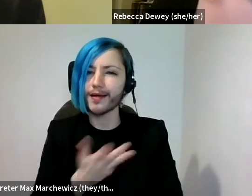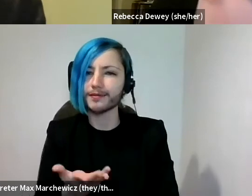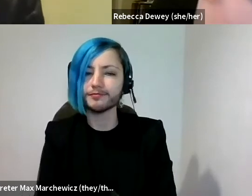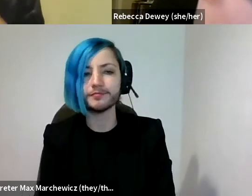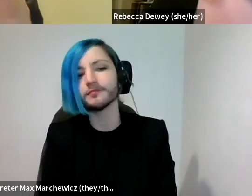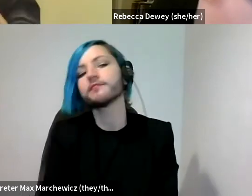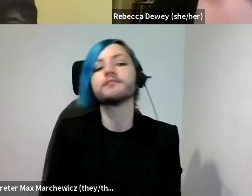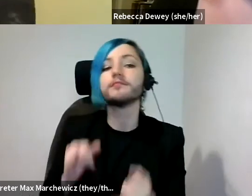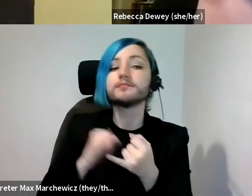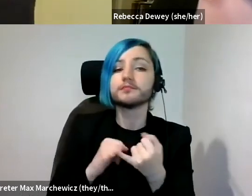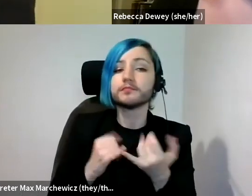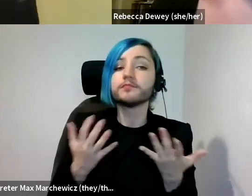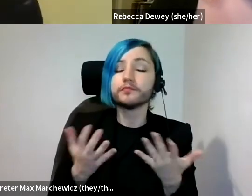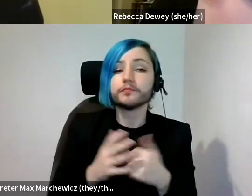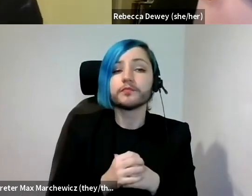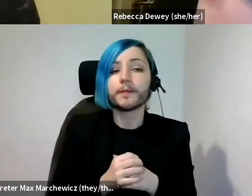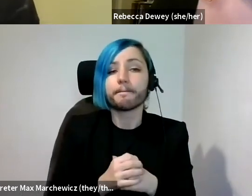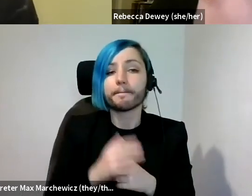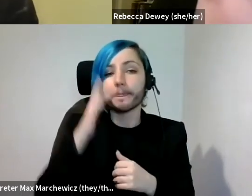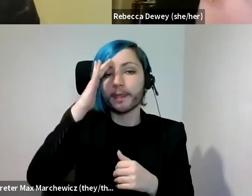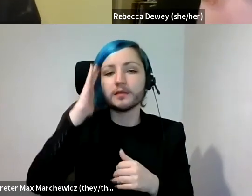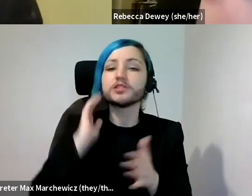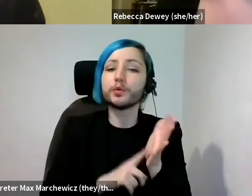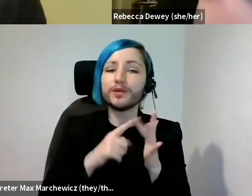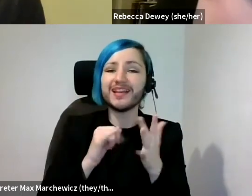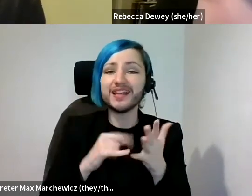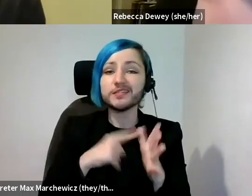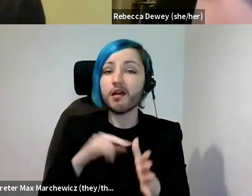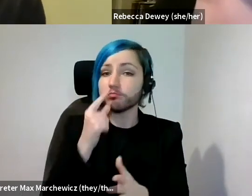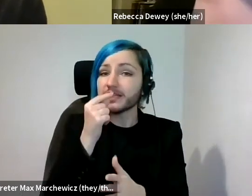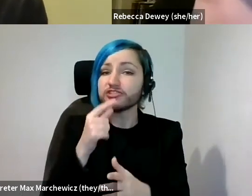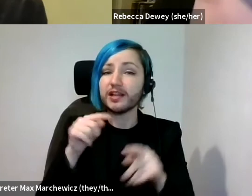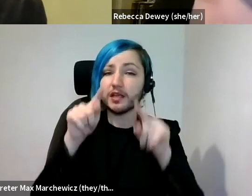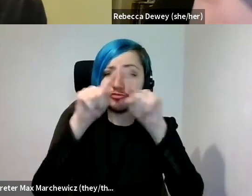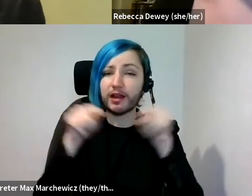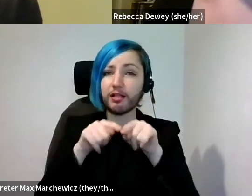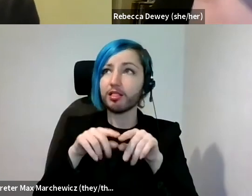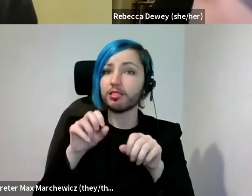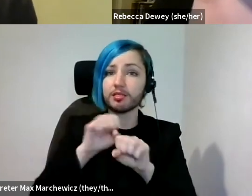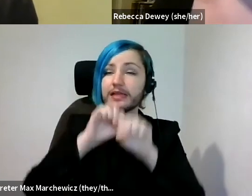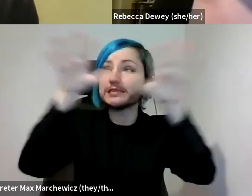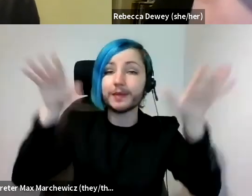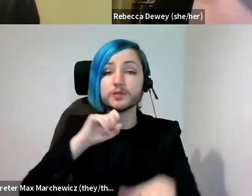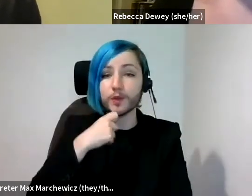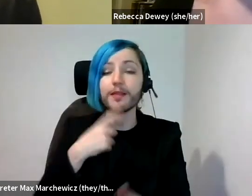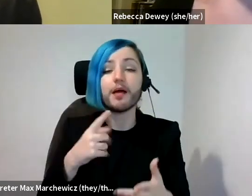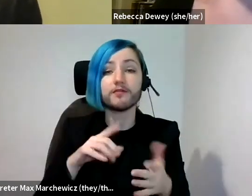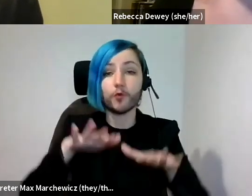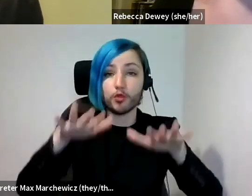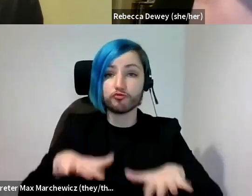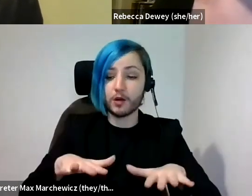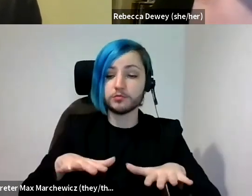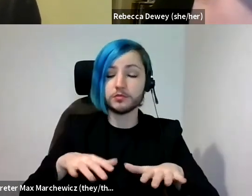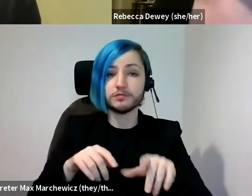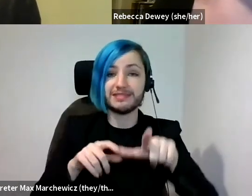LISA, again, maybe is planned as a triangle. The L shape for the ground-based instruments, well, you can see that